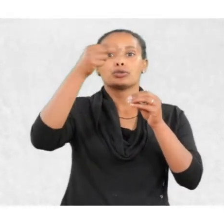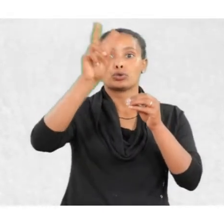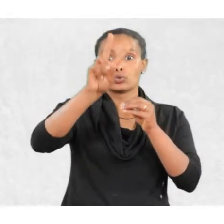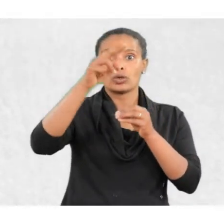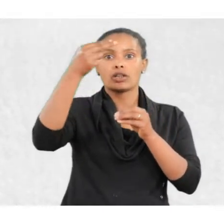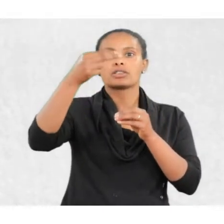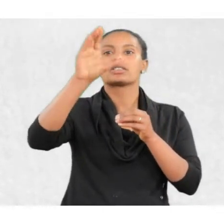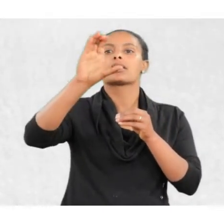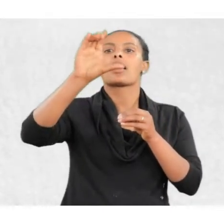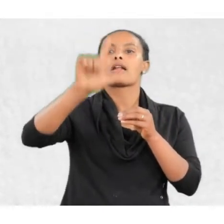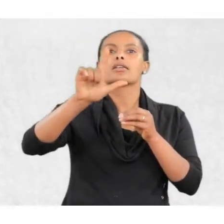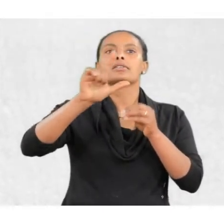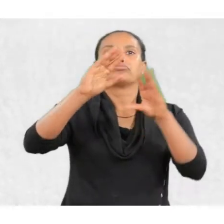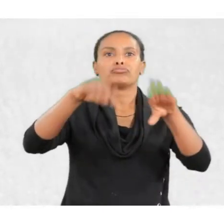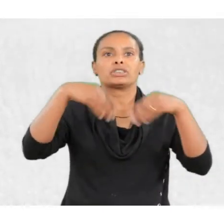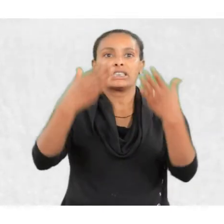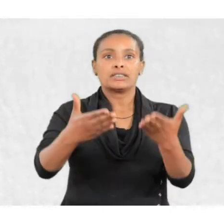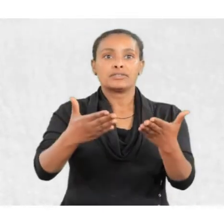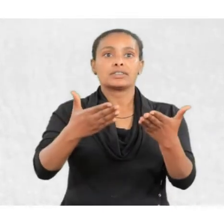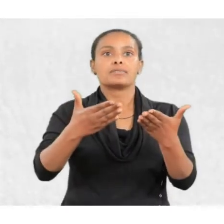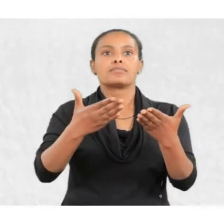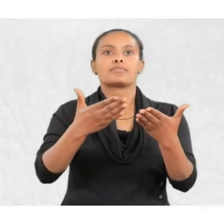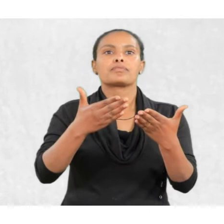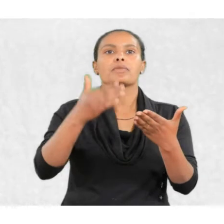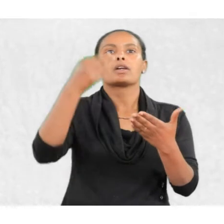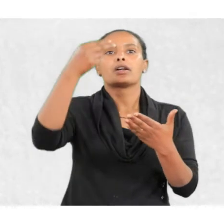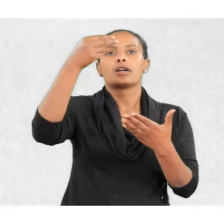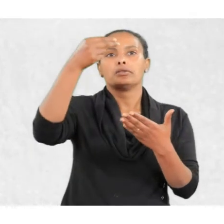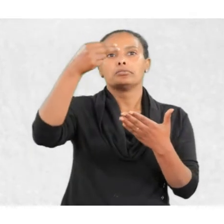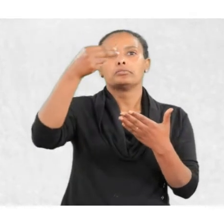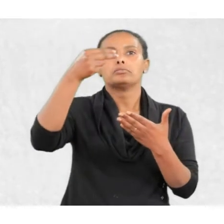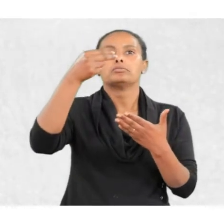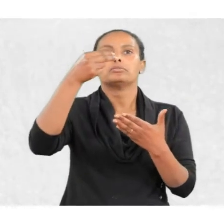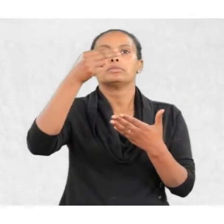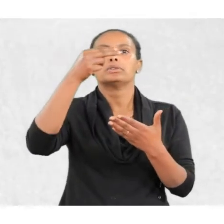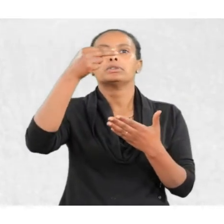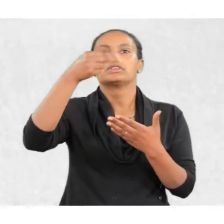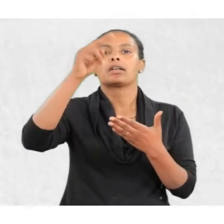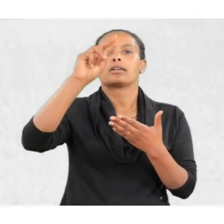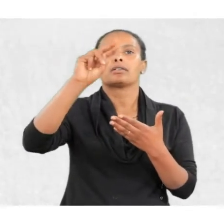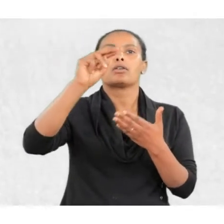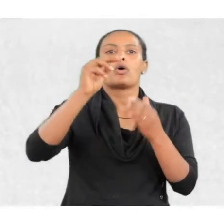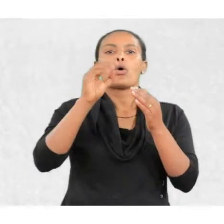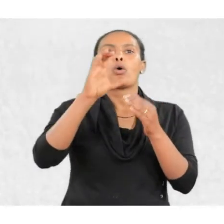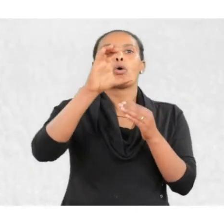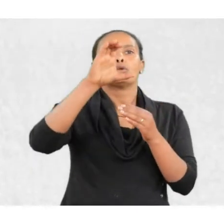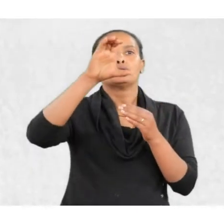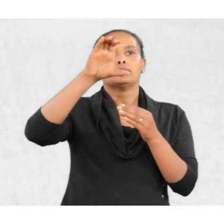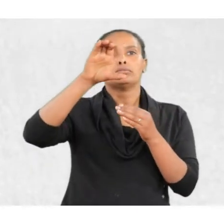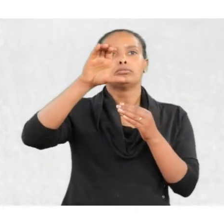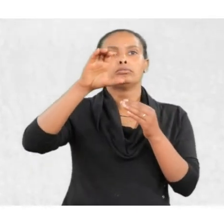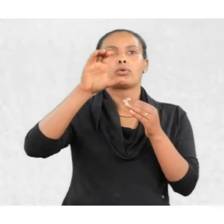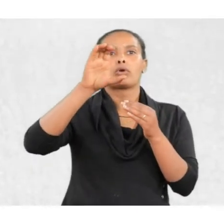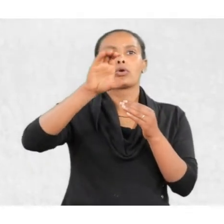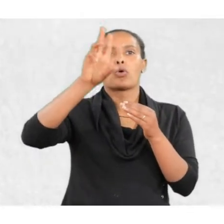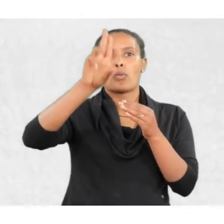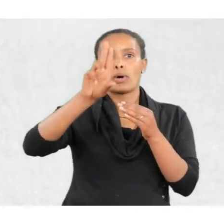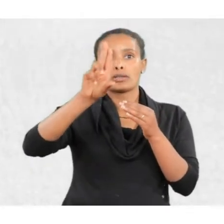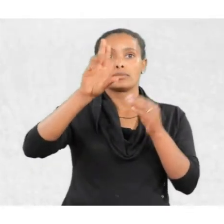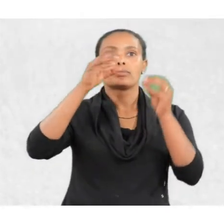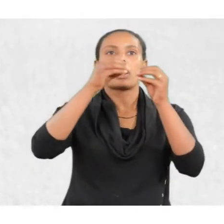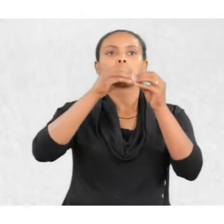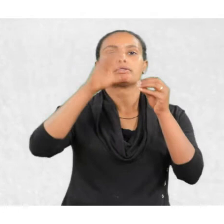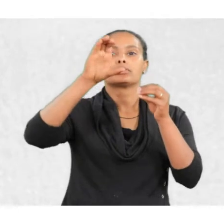form zinc chloride plus hydrogen gas is liberated. Copper plus hydrochloric acid, copper